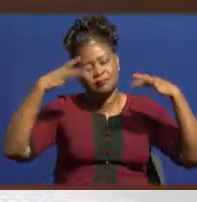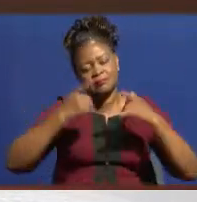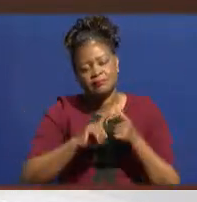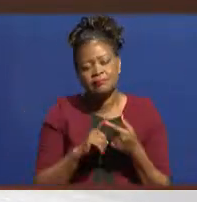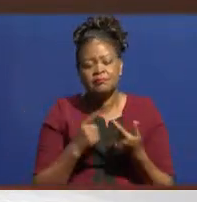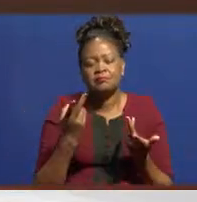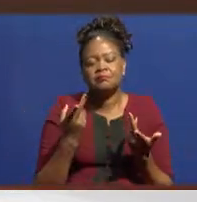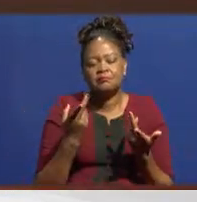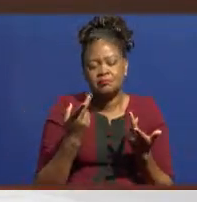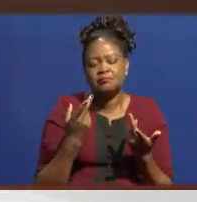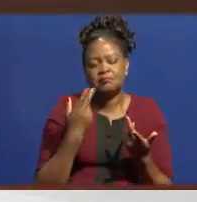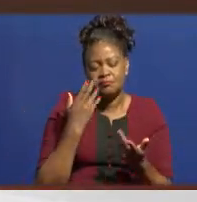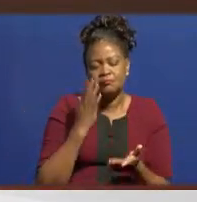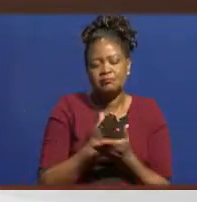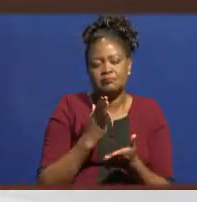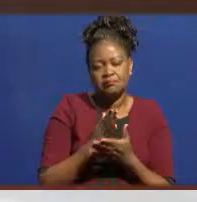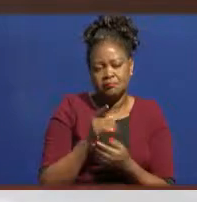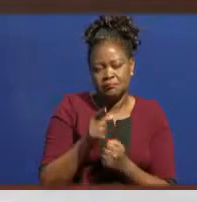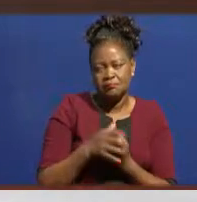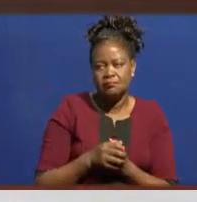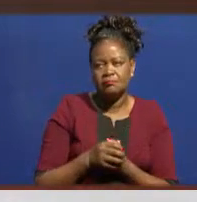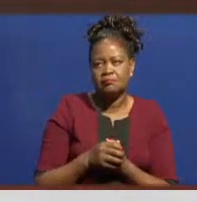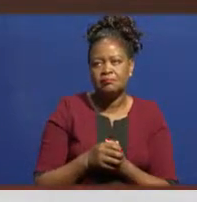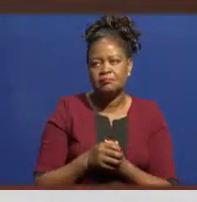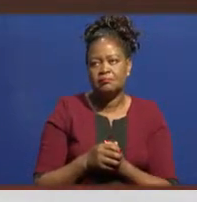looks like there are significant